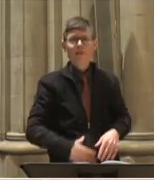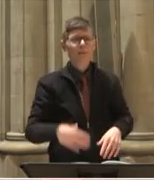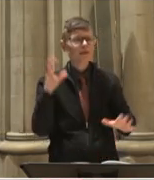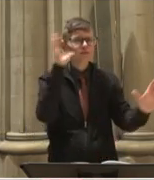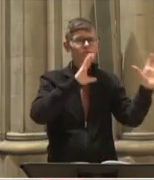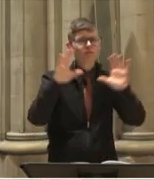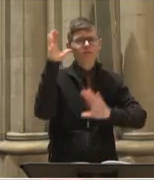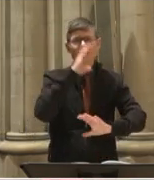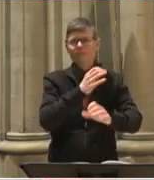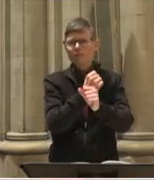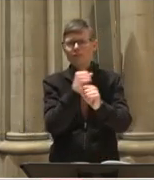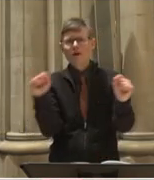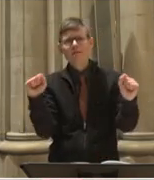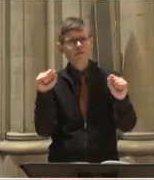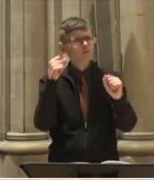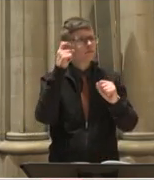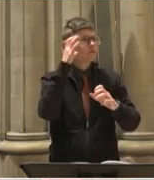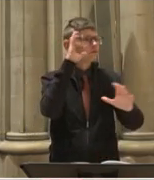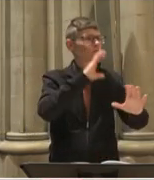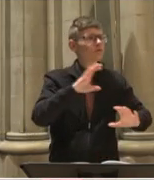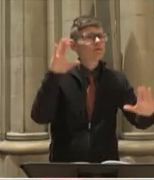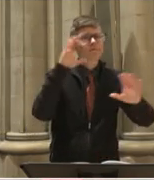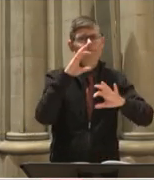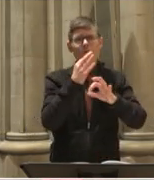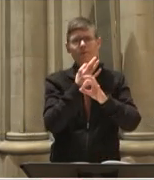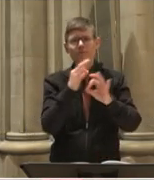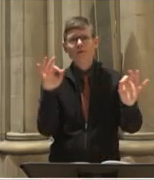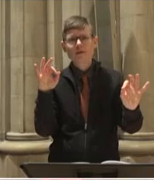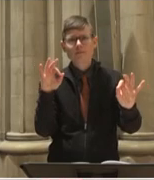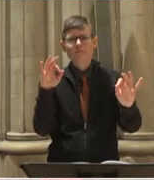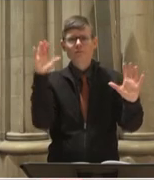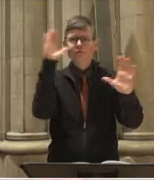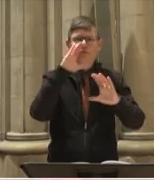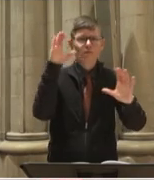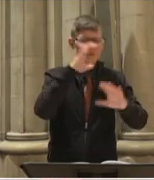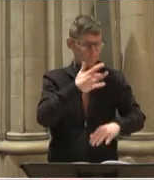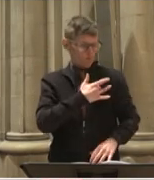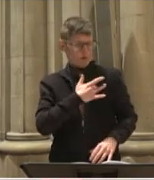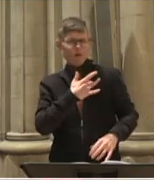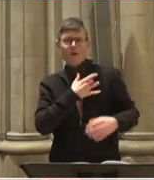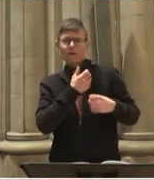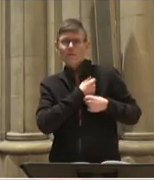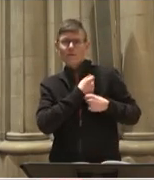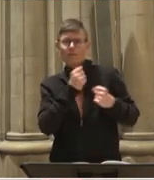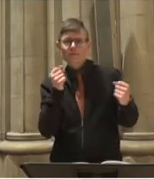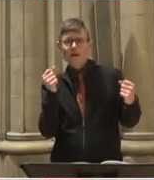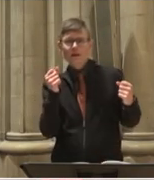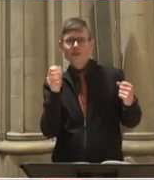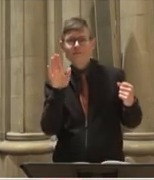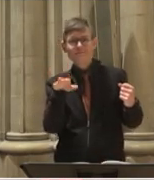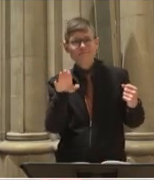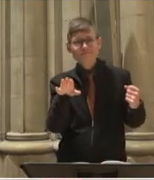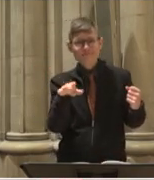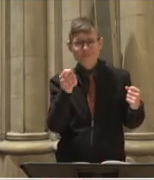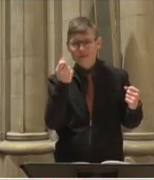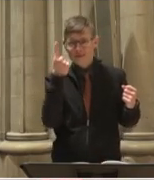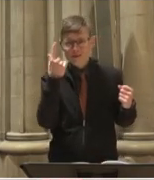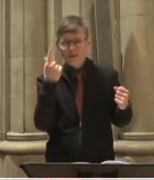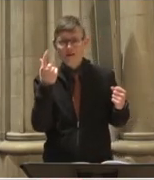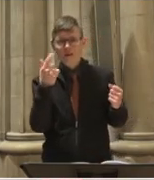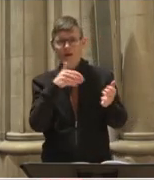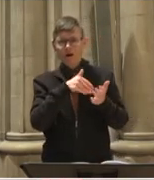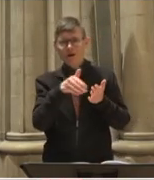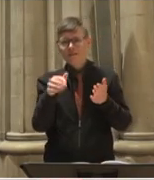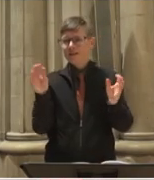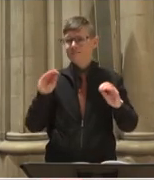for welcome, looking for open hearts. Yet there is no room for them